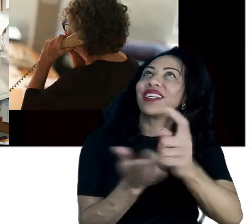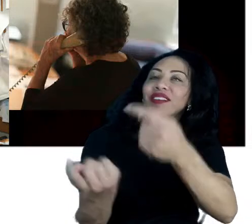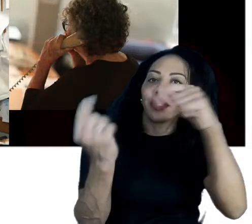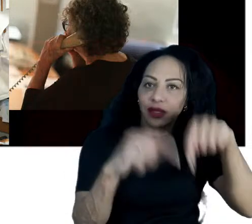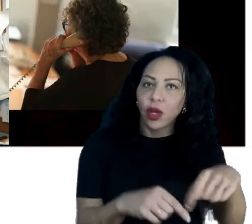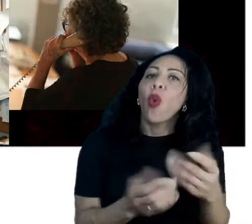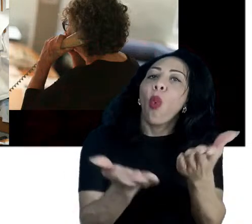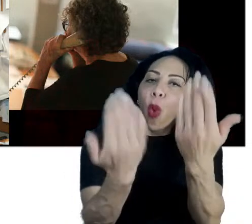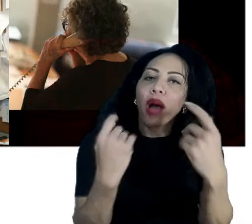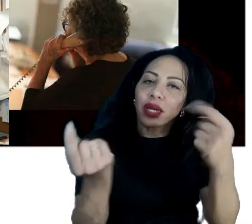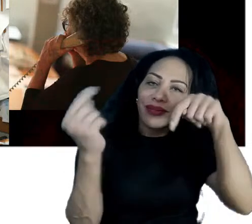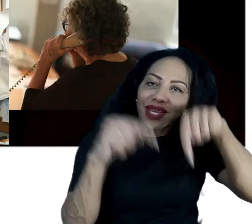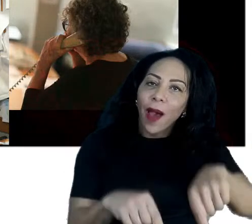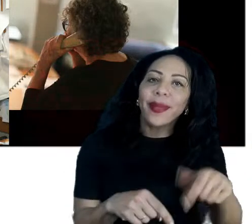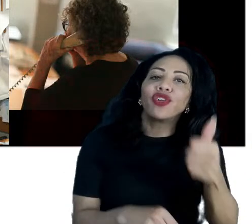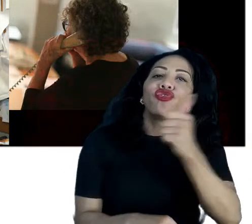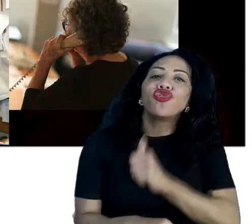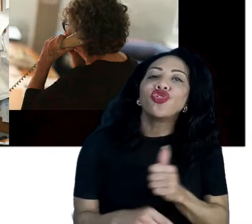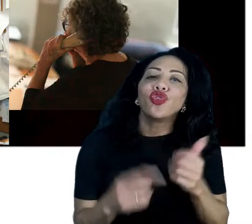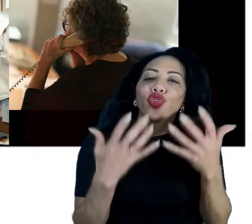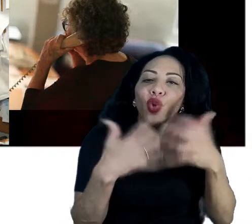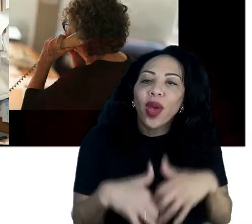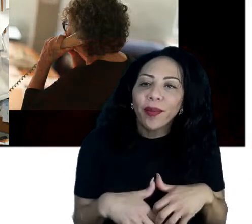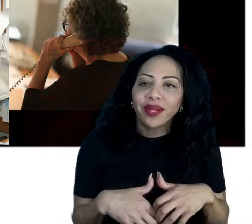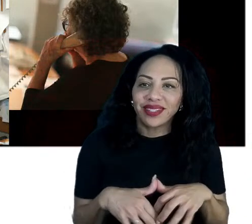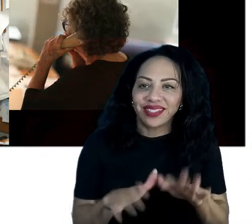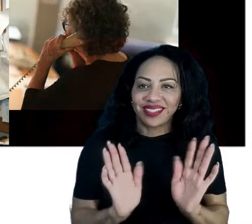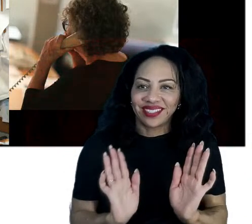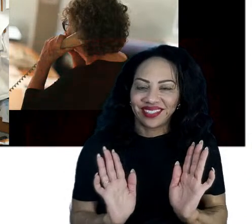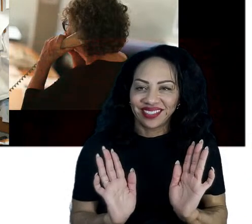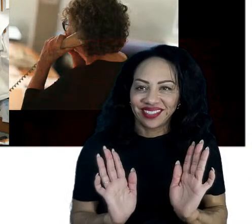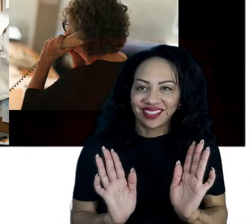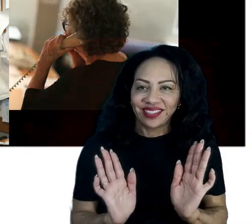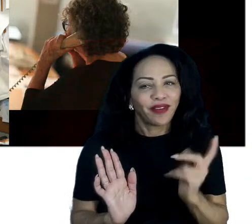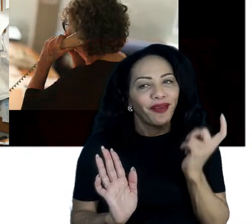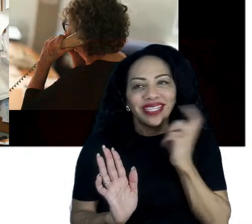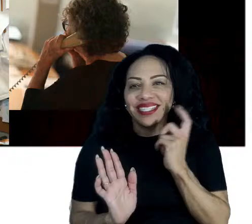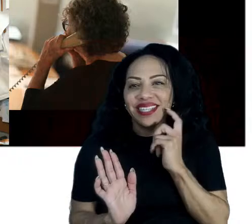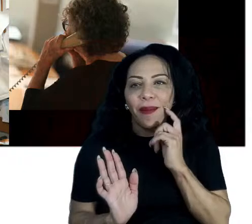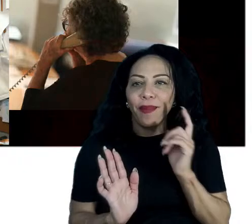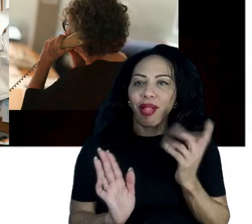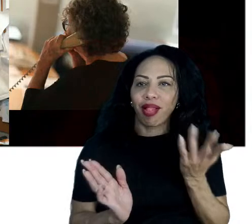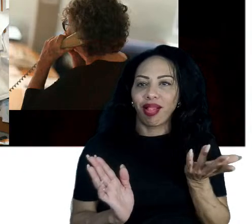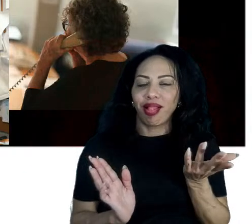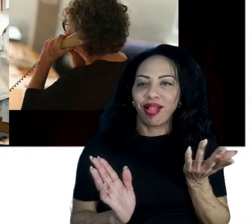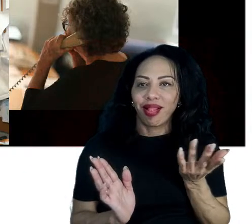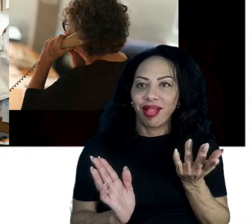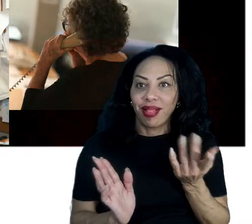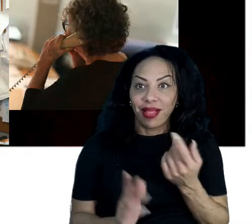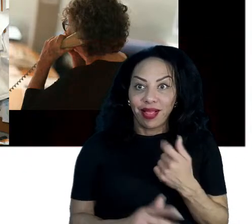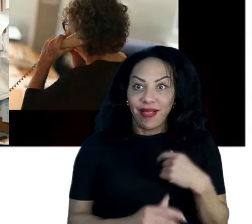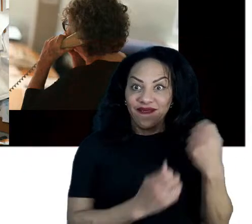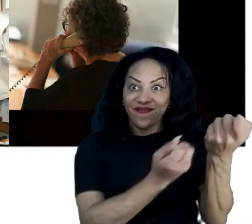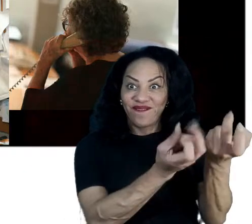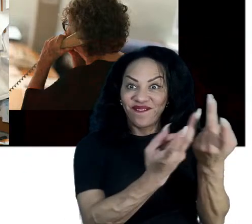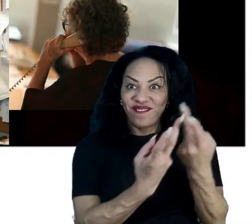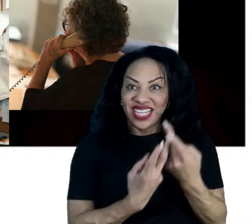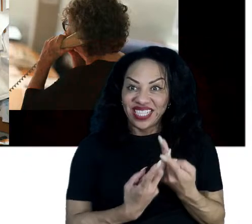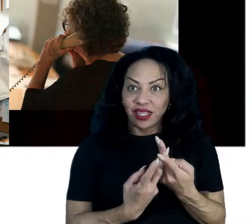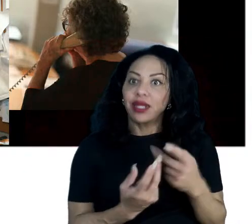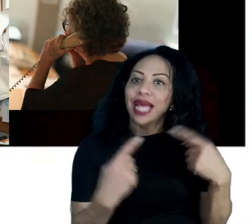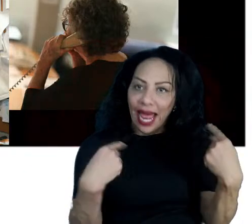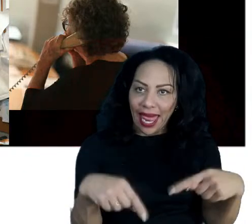equipment. And we kept it very simple and open-ended. And visitors were invited to take their fax prints away with